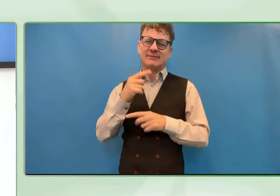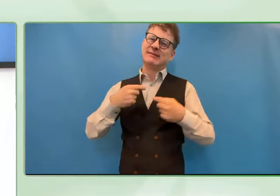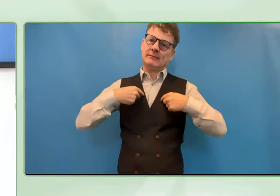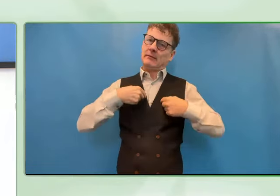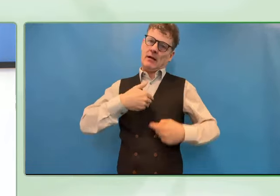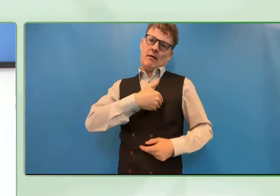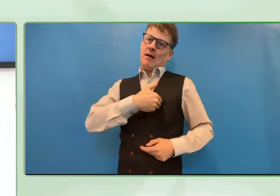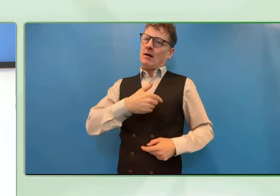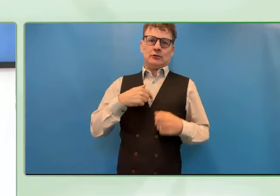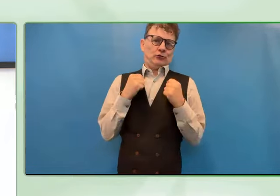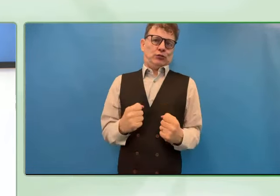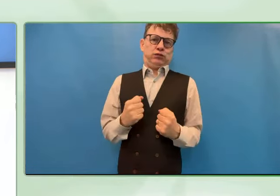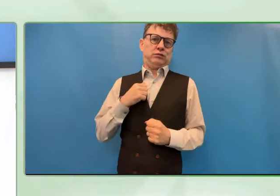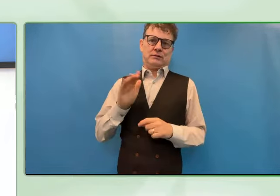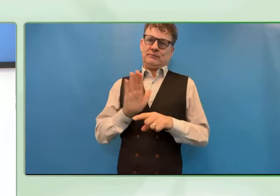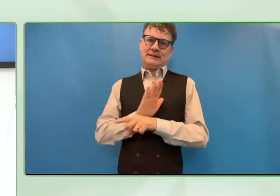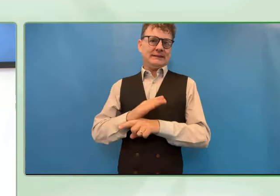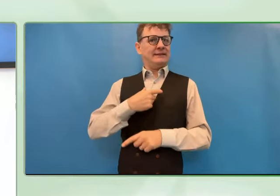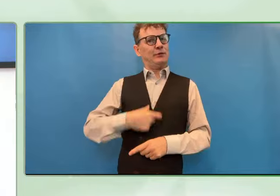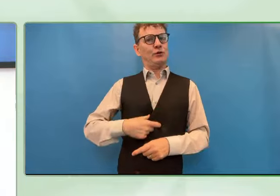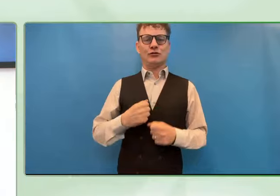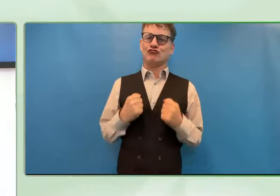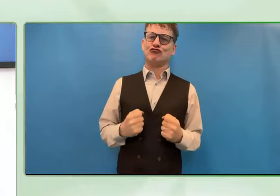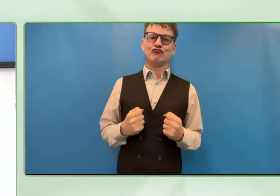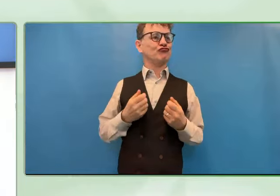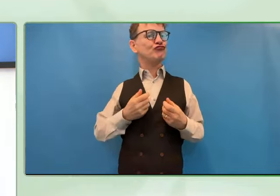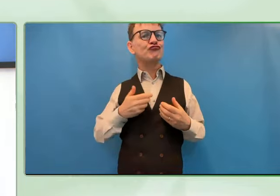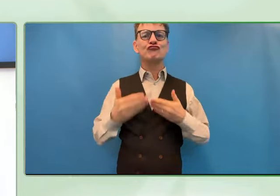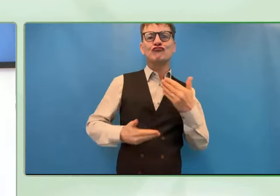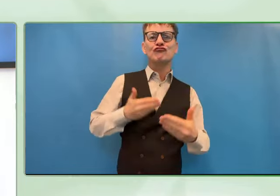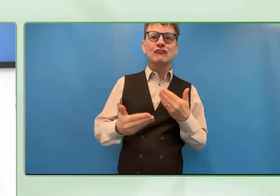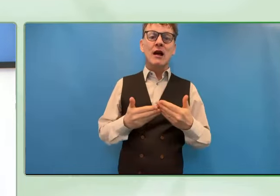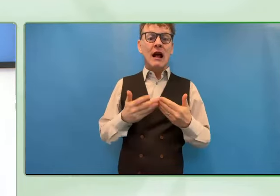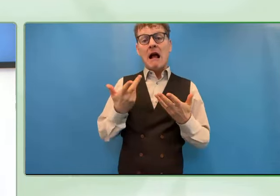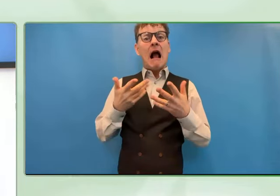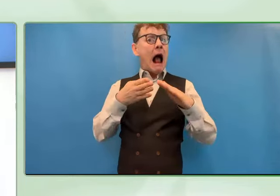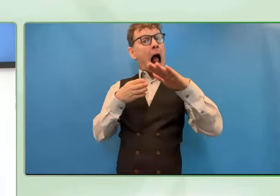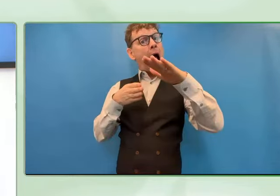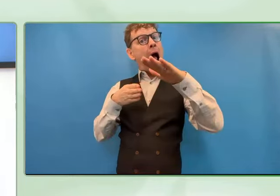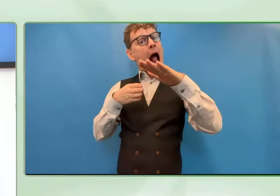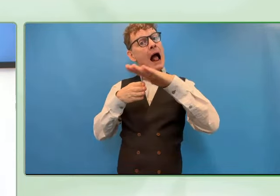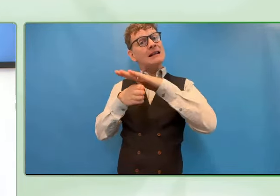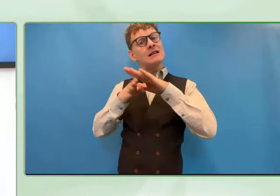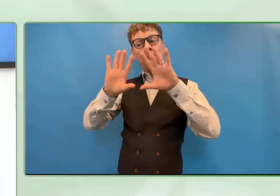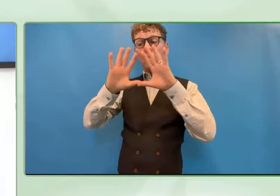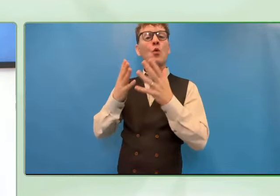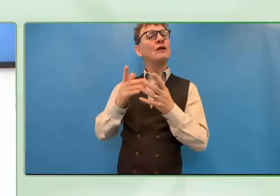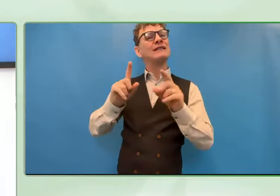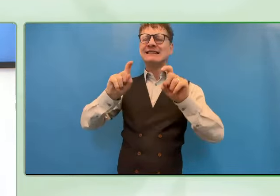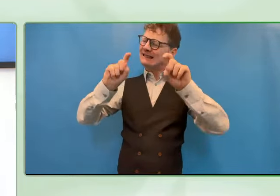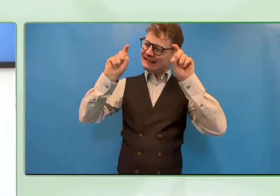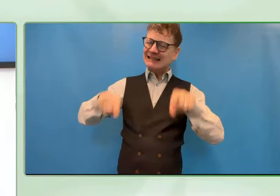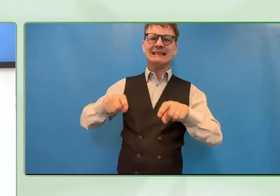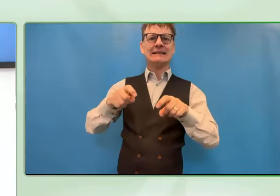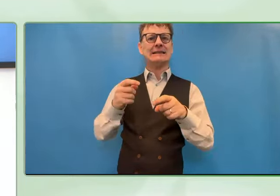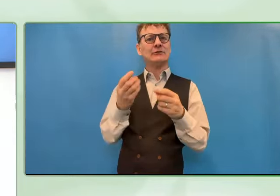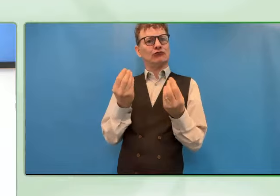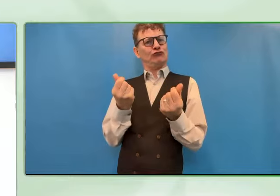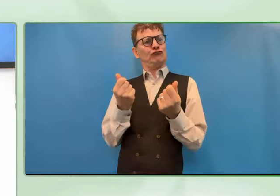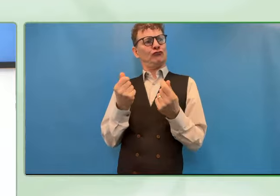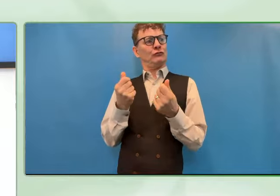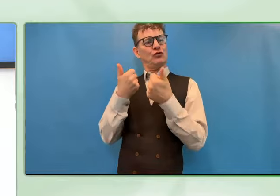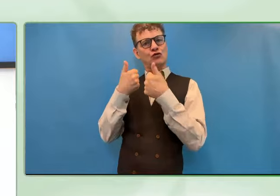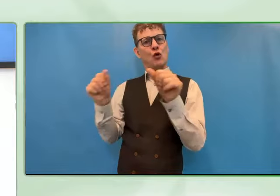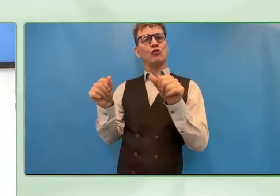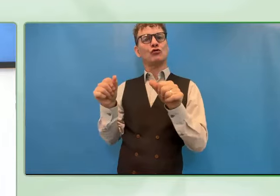I want to, and accessibility needs professional solutions. It does not need charitable solutions. And I